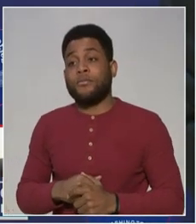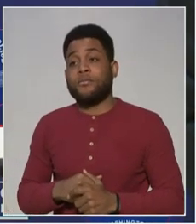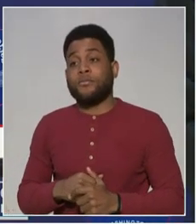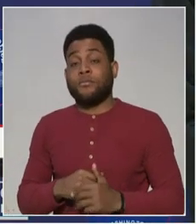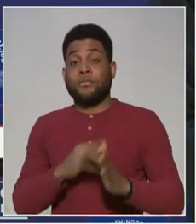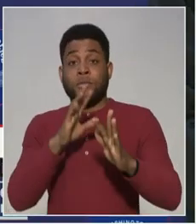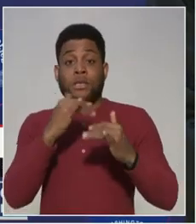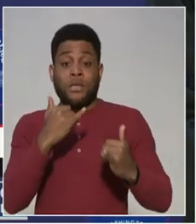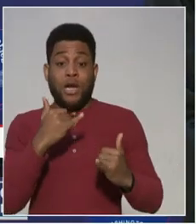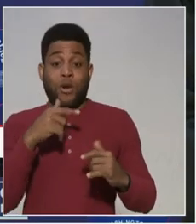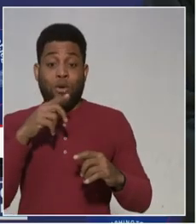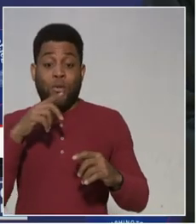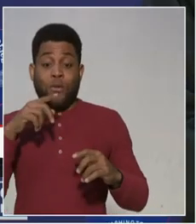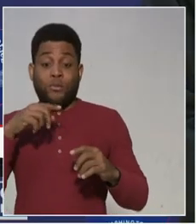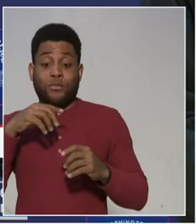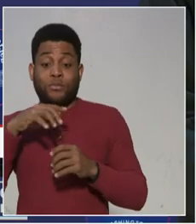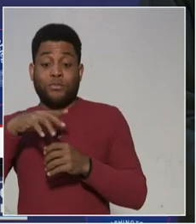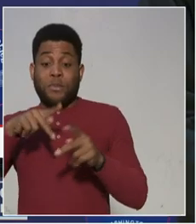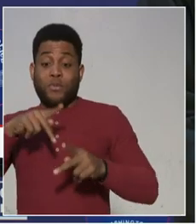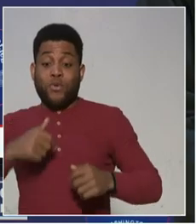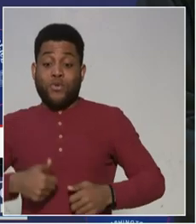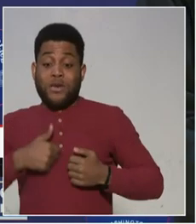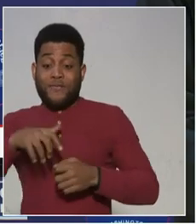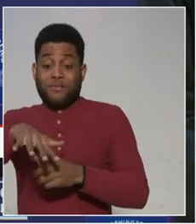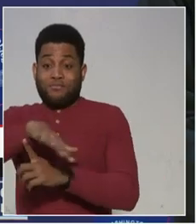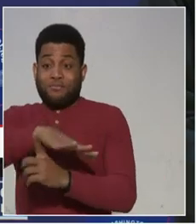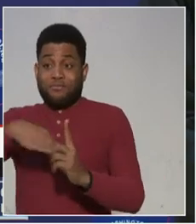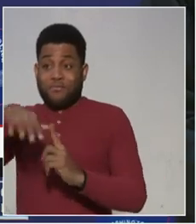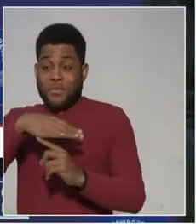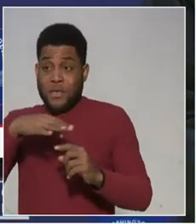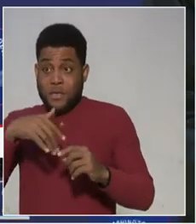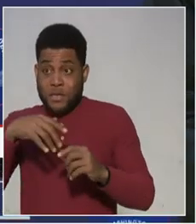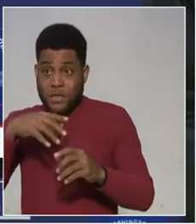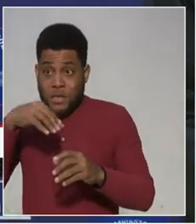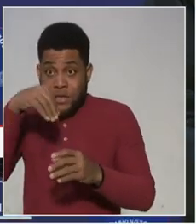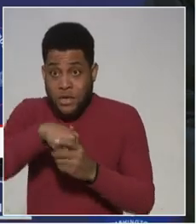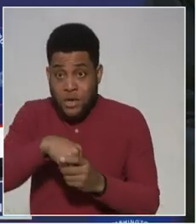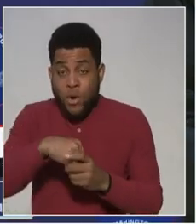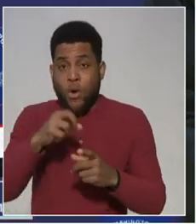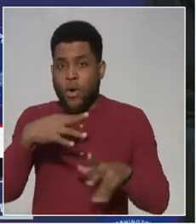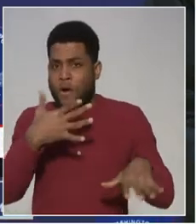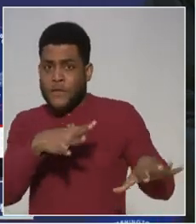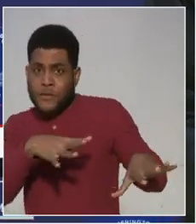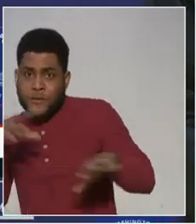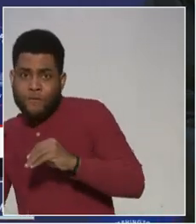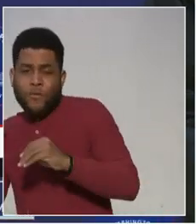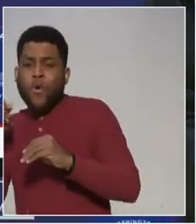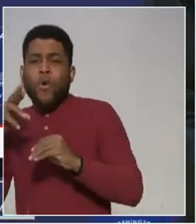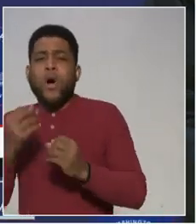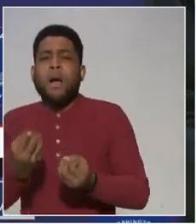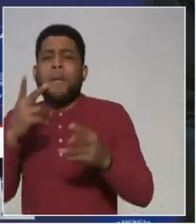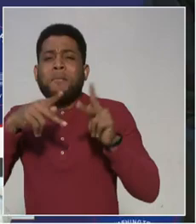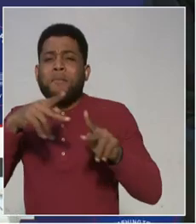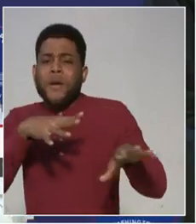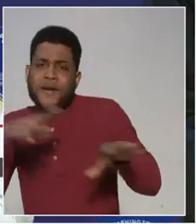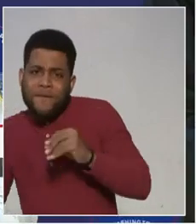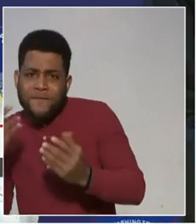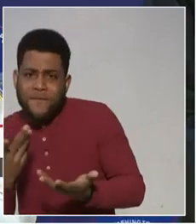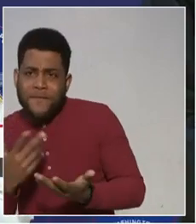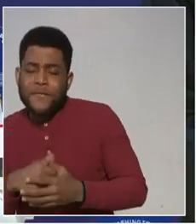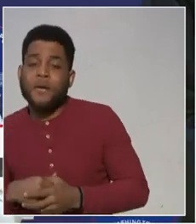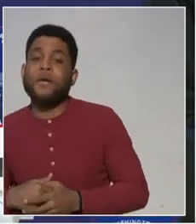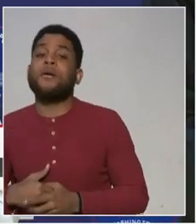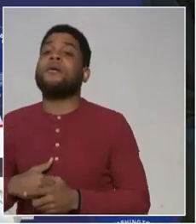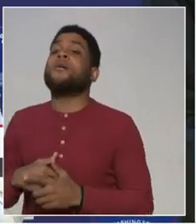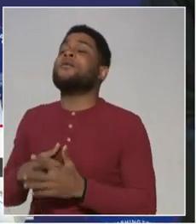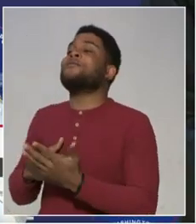residents, and where were they evacuated to? I don't know at this time, and if I knew where they were evacuated, I would not provide that information. This